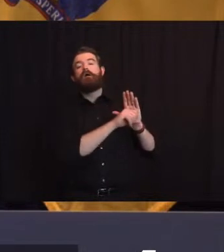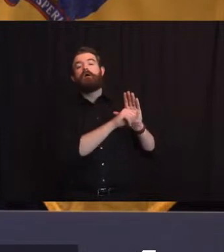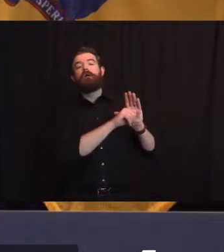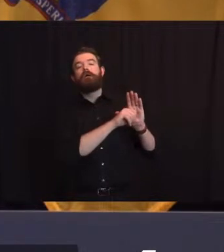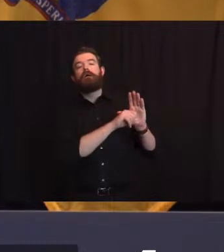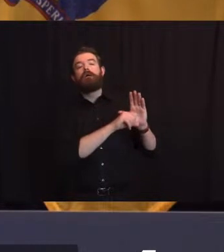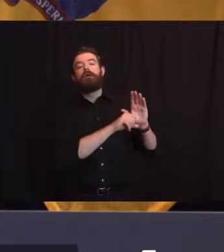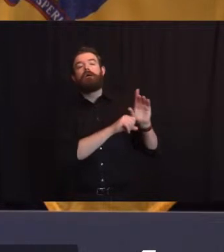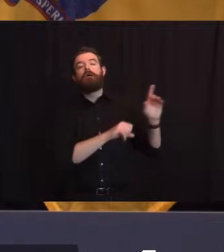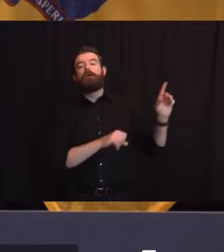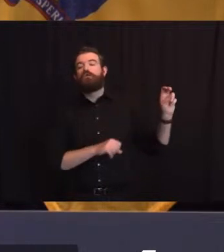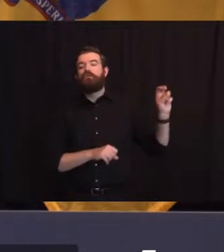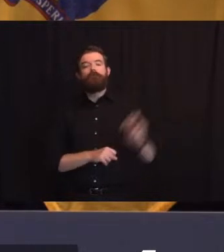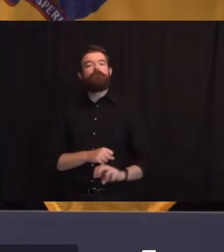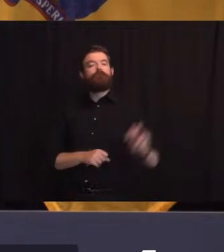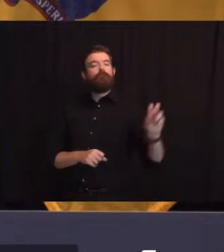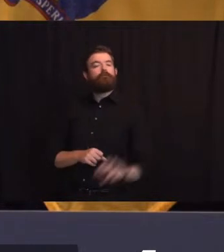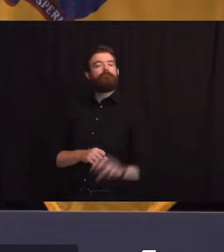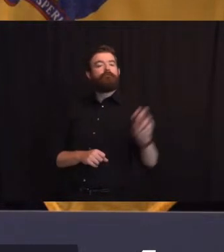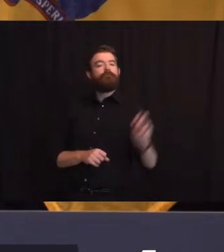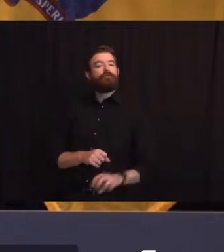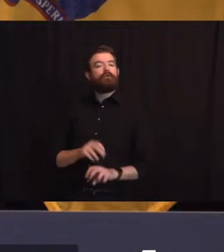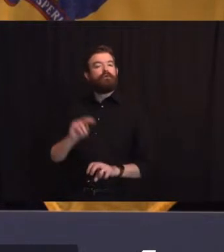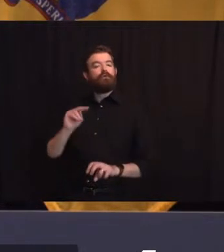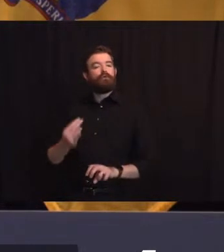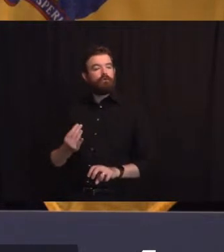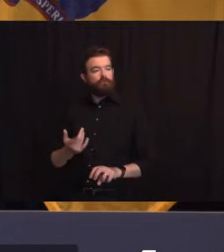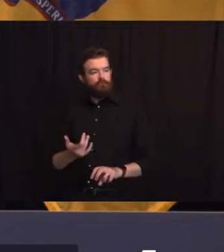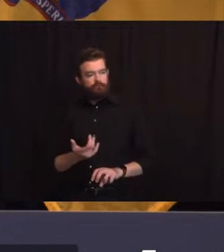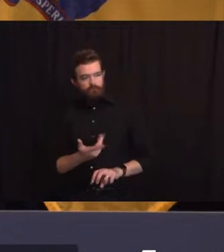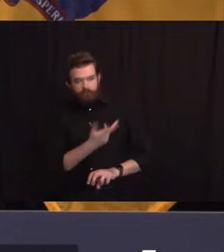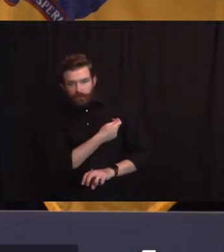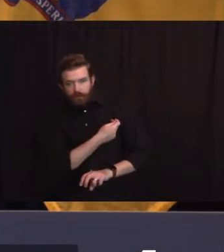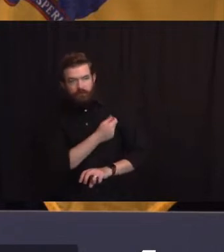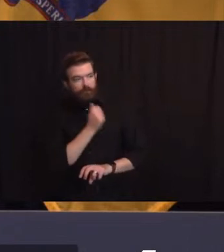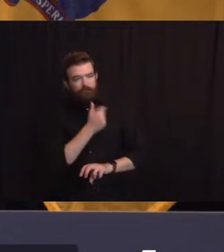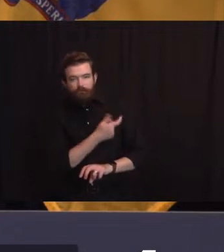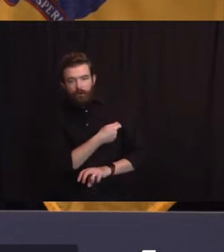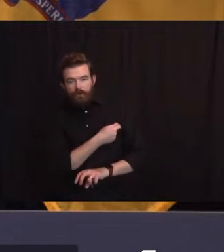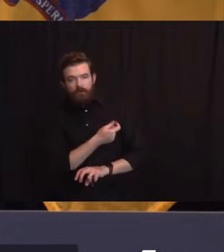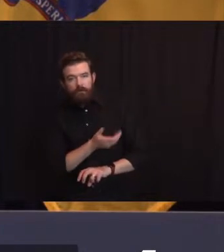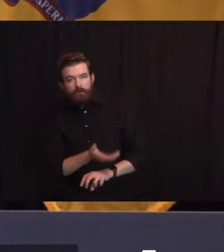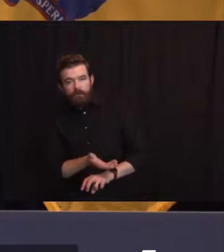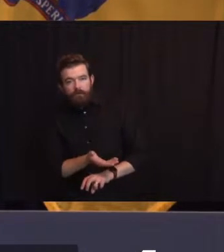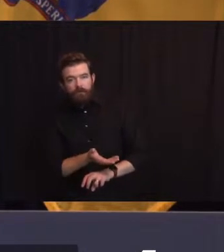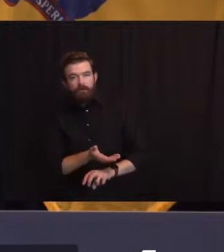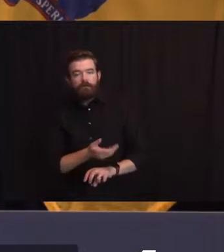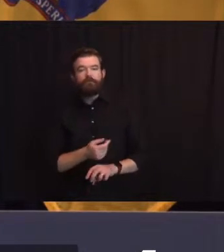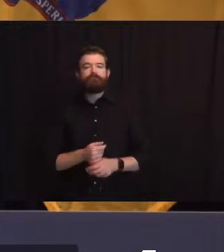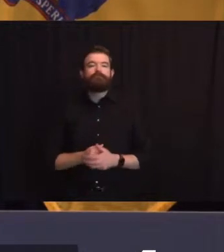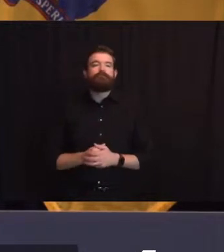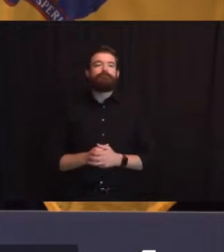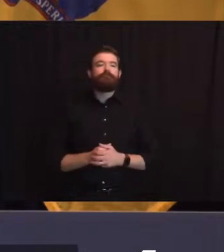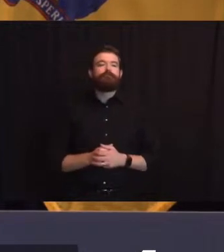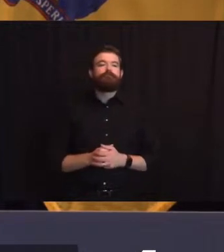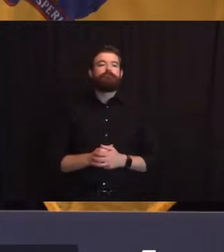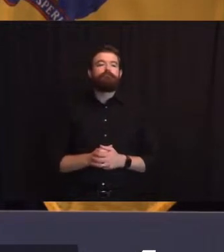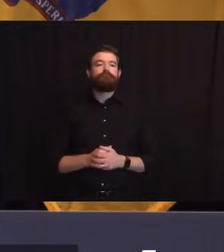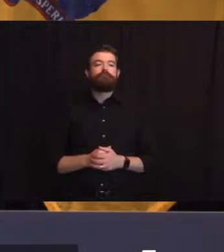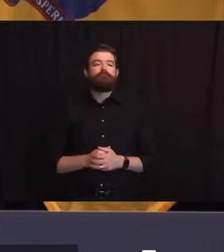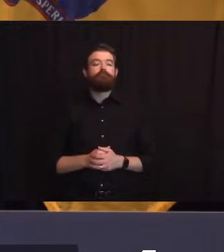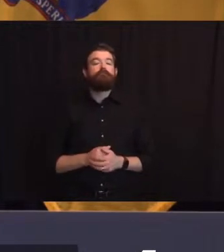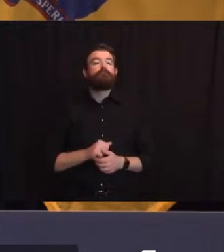its vaccination goal. The vaccine breakdown by age has not been updated in more than a week. Why? Will you keep that updated so the public can continue to see